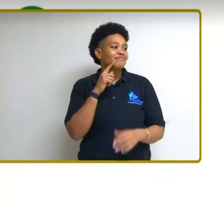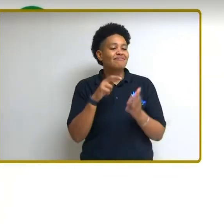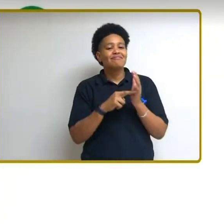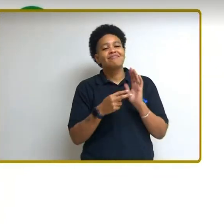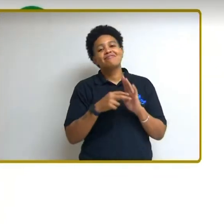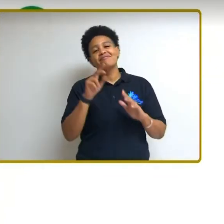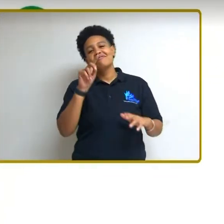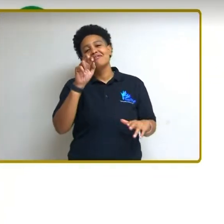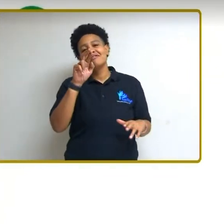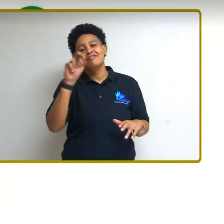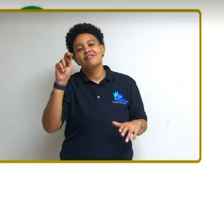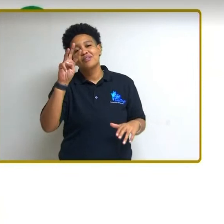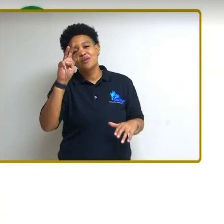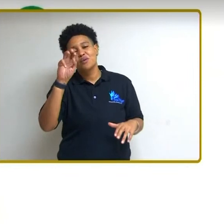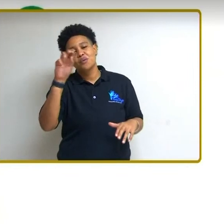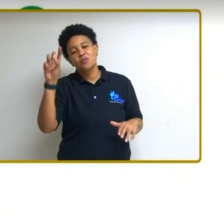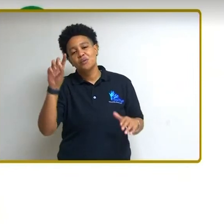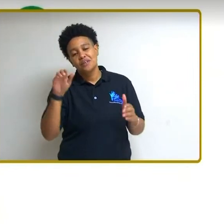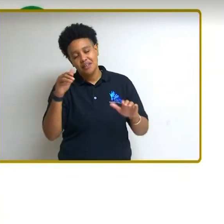Deron Wood's death,